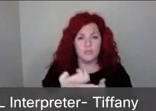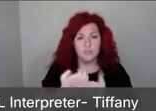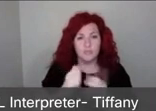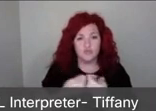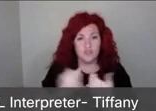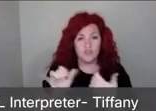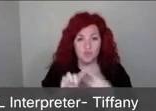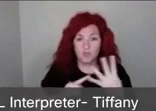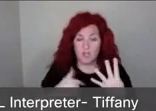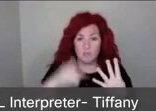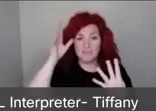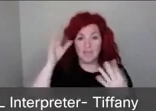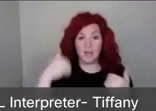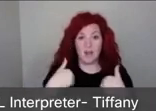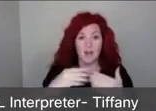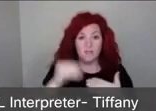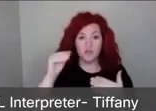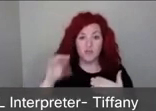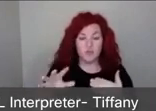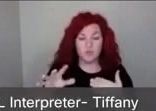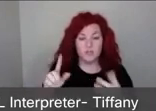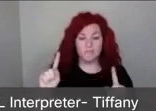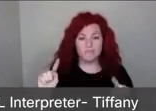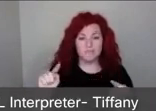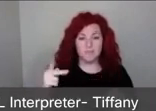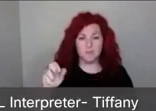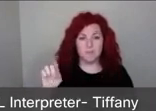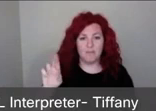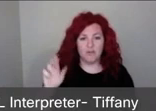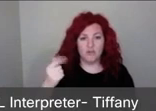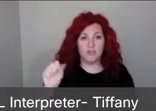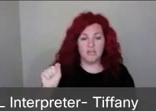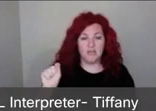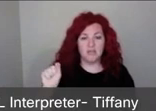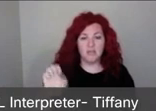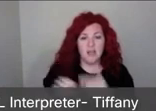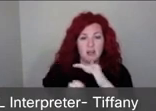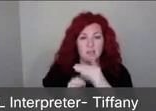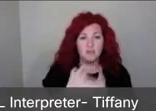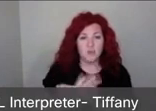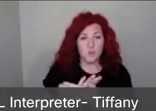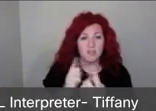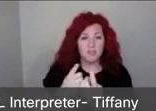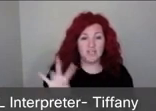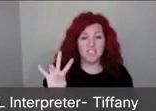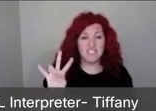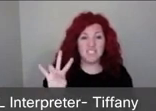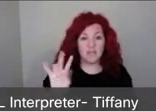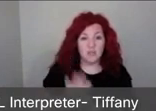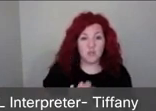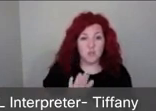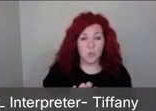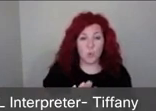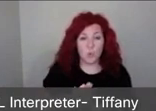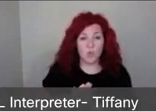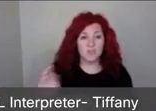I'm a dad and I have students who have gone to Pendergast Elementary School District. This will take 7 schools and put them